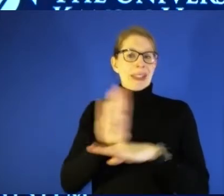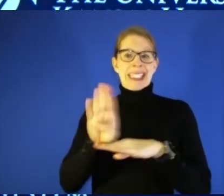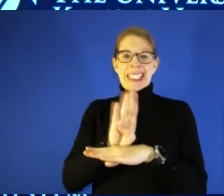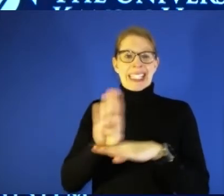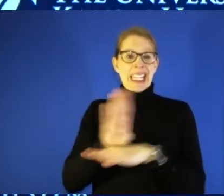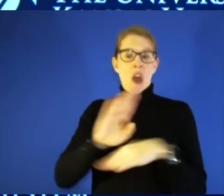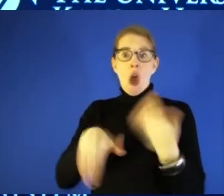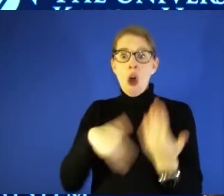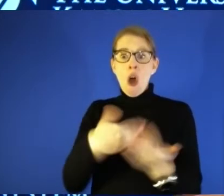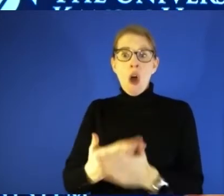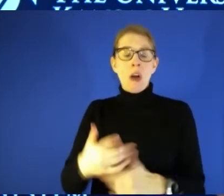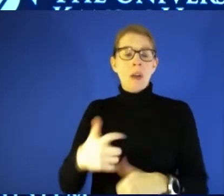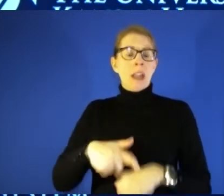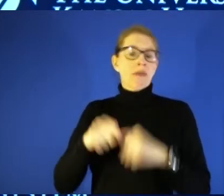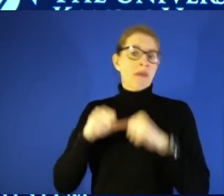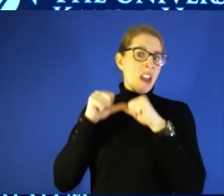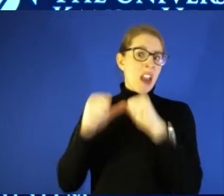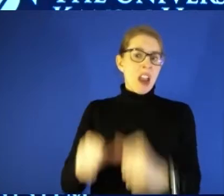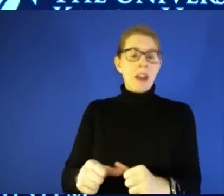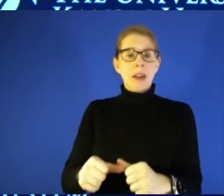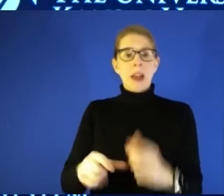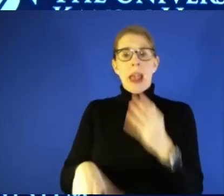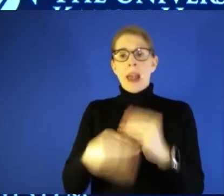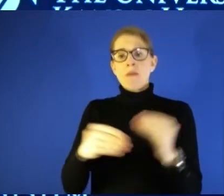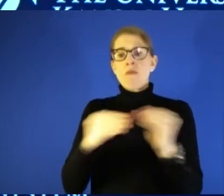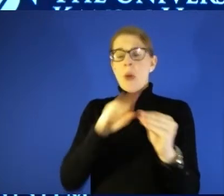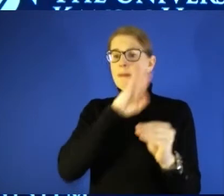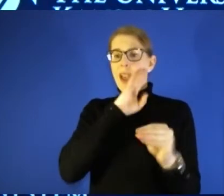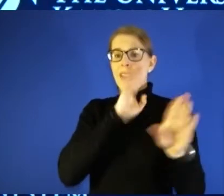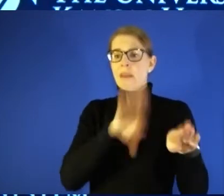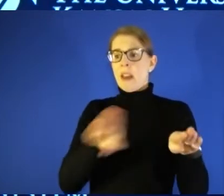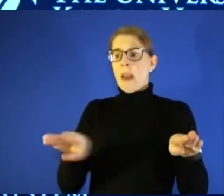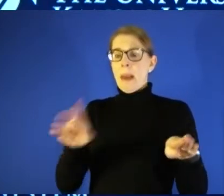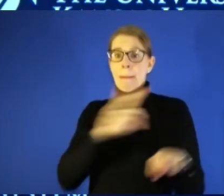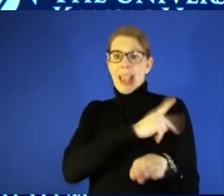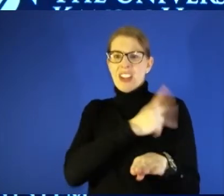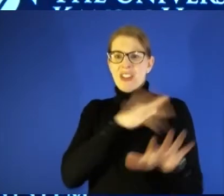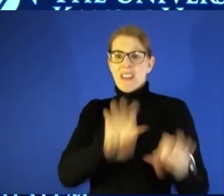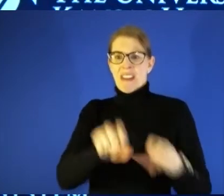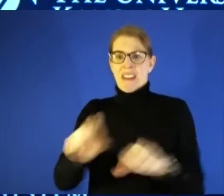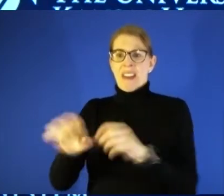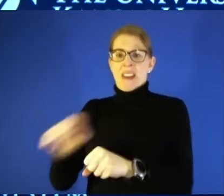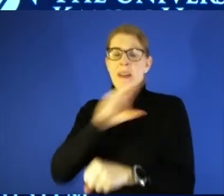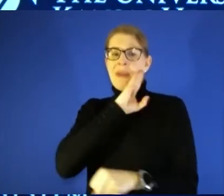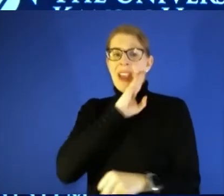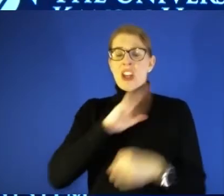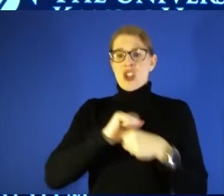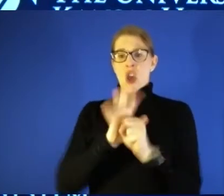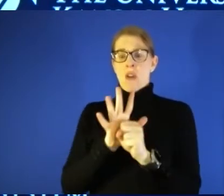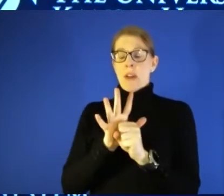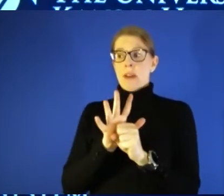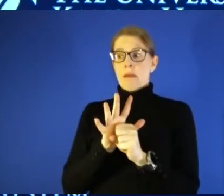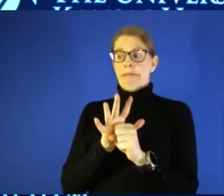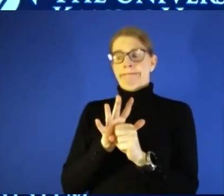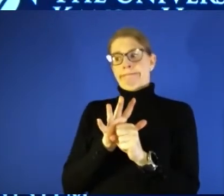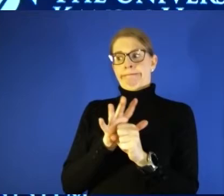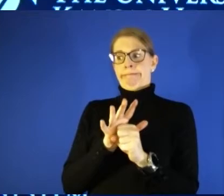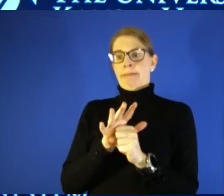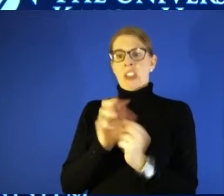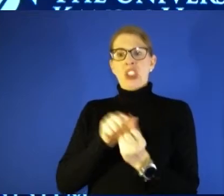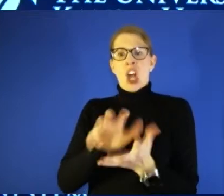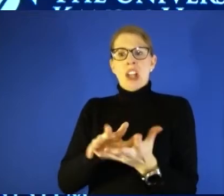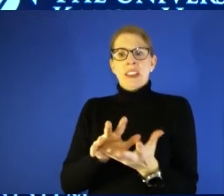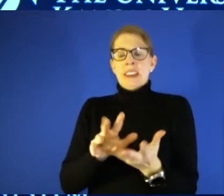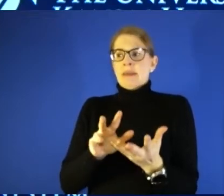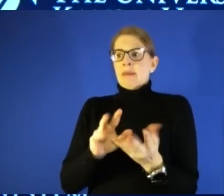Even as we expand beds, patients come into those beds. So I think COVID has just kind of made that a little bit more difficult to